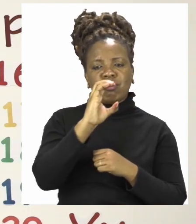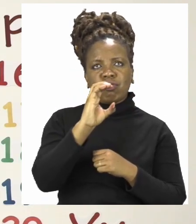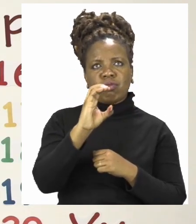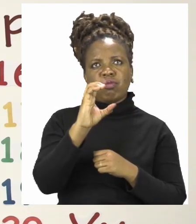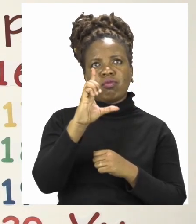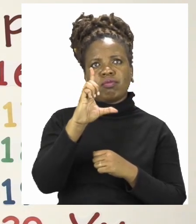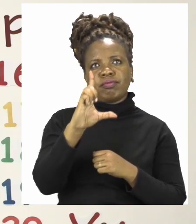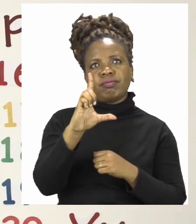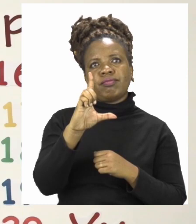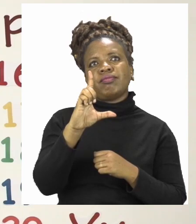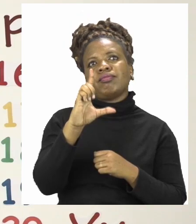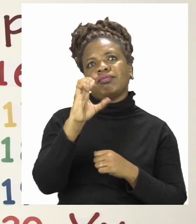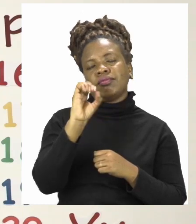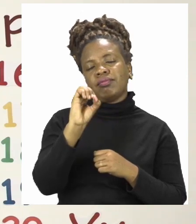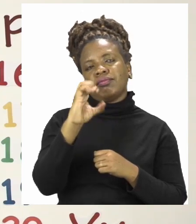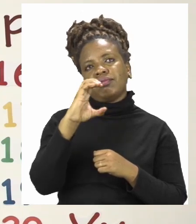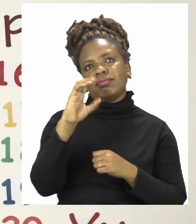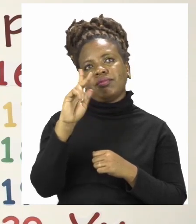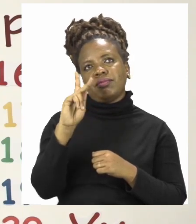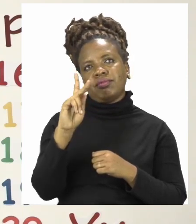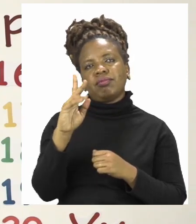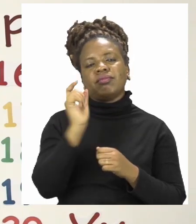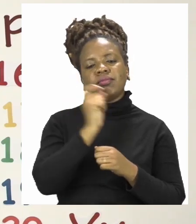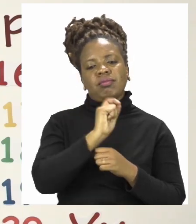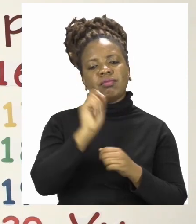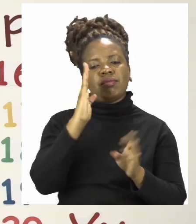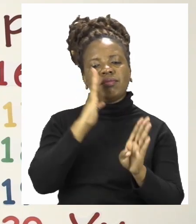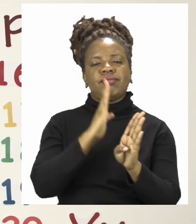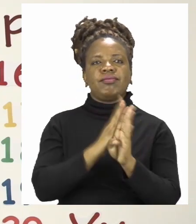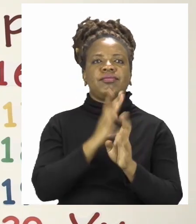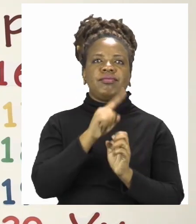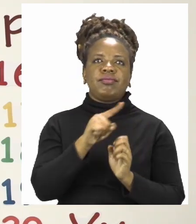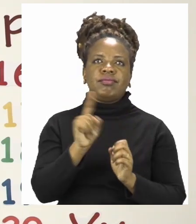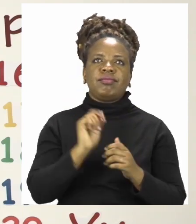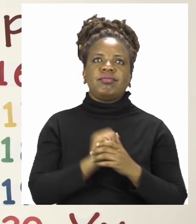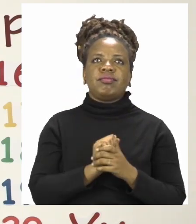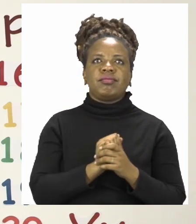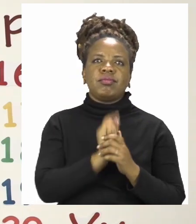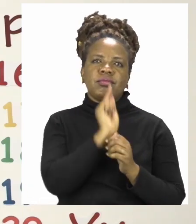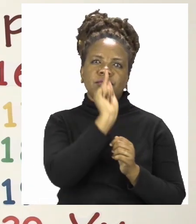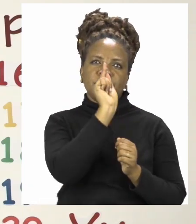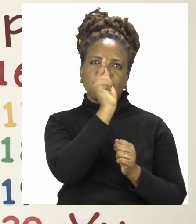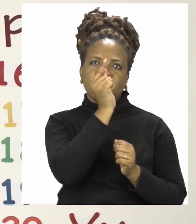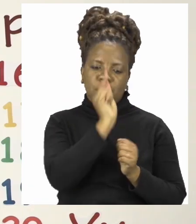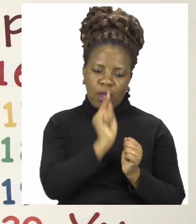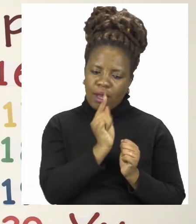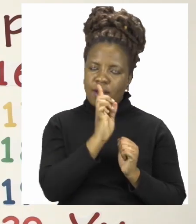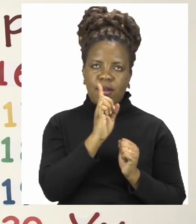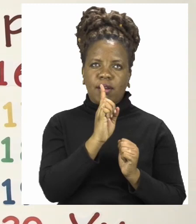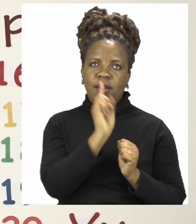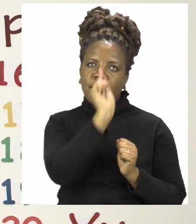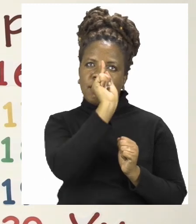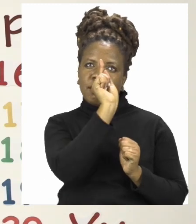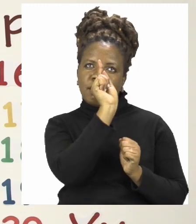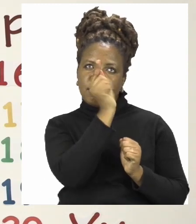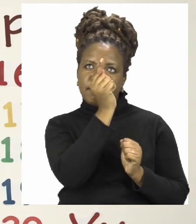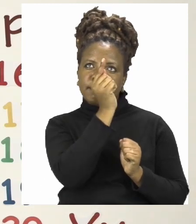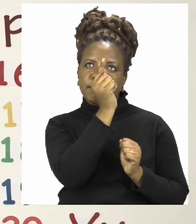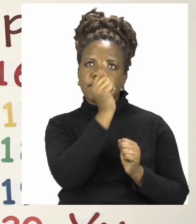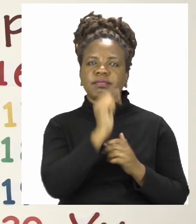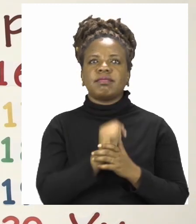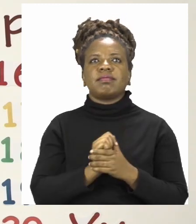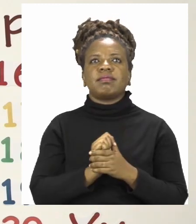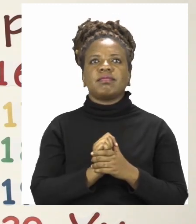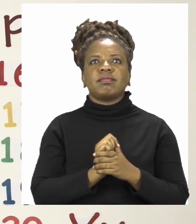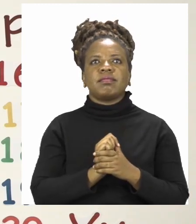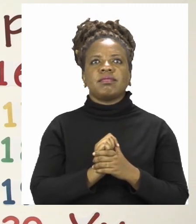an apostrophe. Now an apostrophe sits just below the top line in between